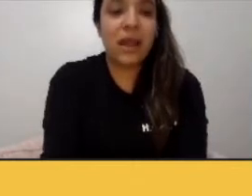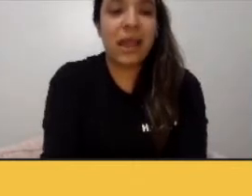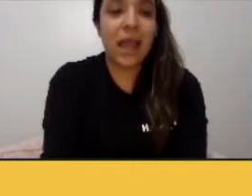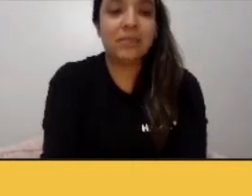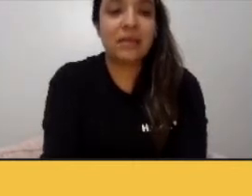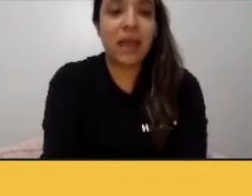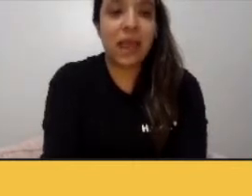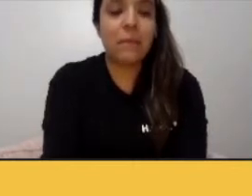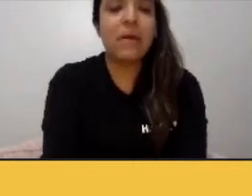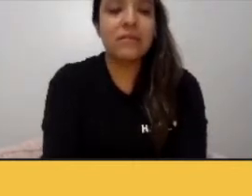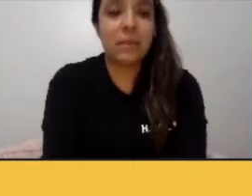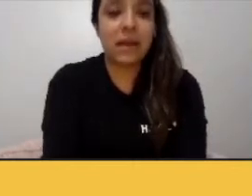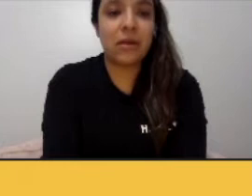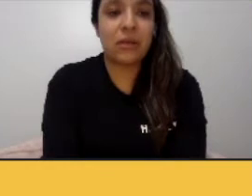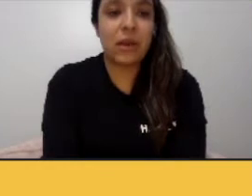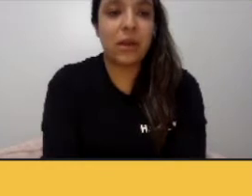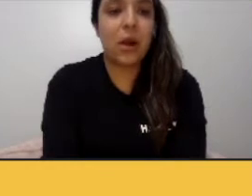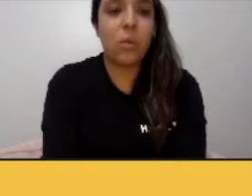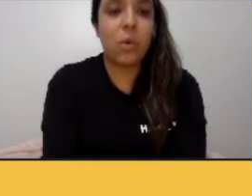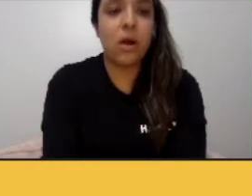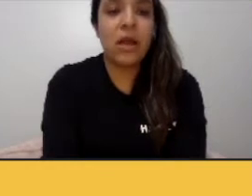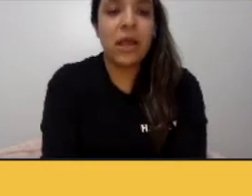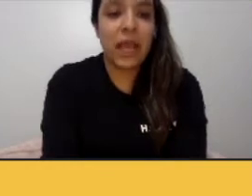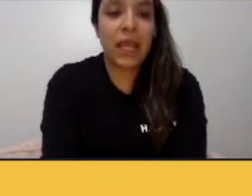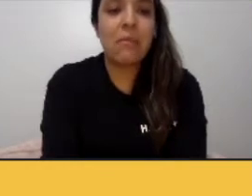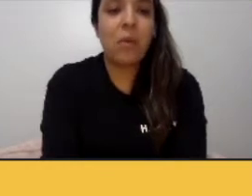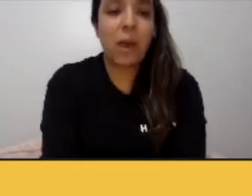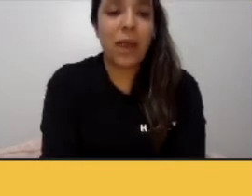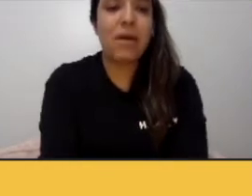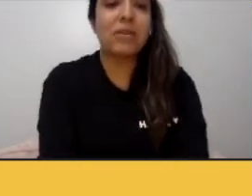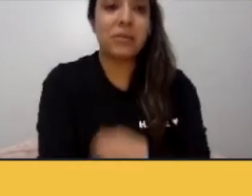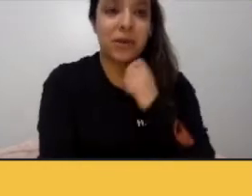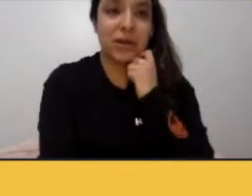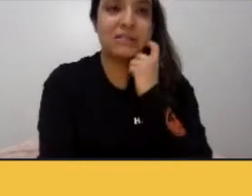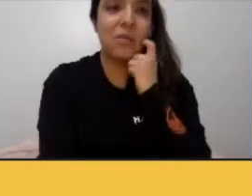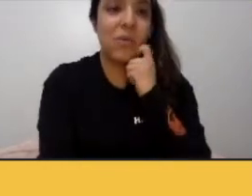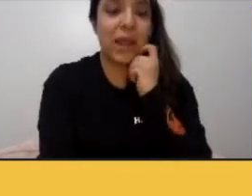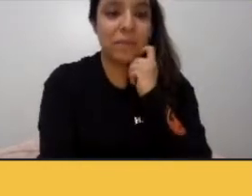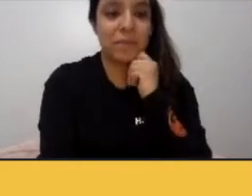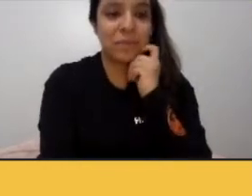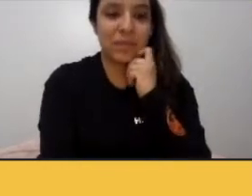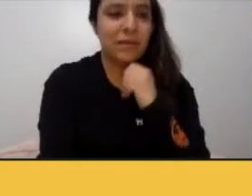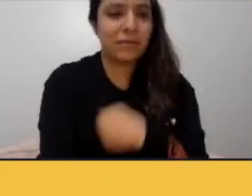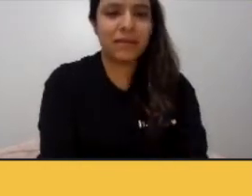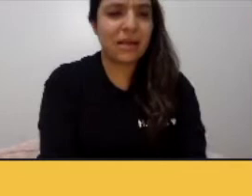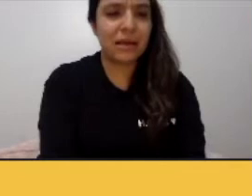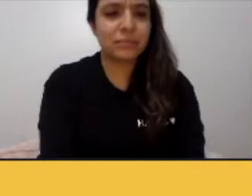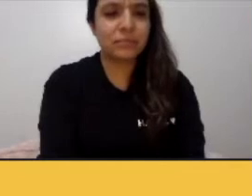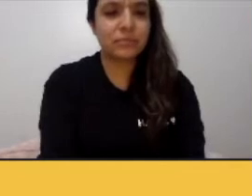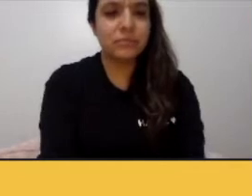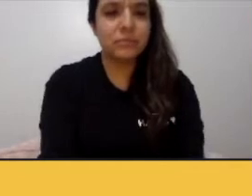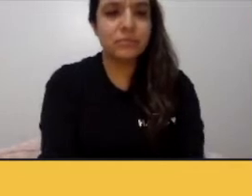wha, A-M says am. Tap it out, get ready, go. Wha, am, wham. The word is wham. Great